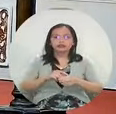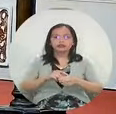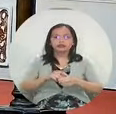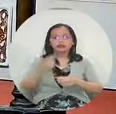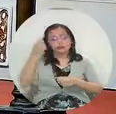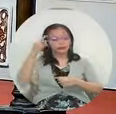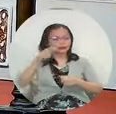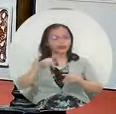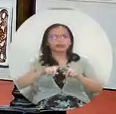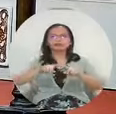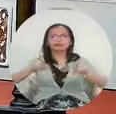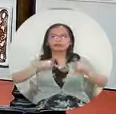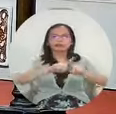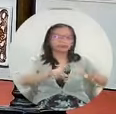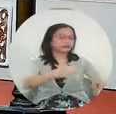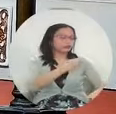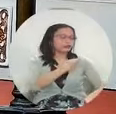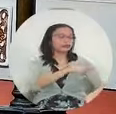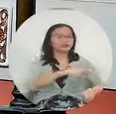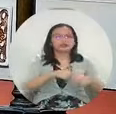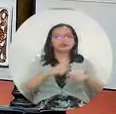ng kiniganing,